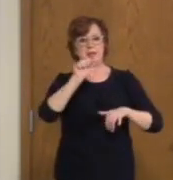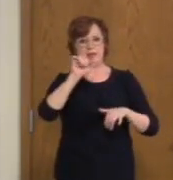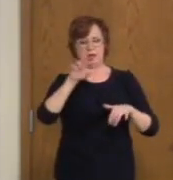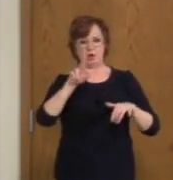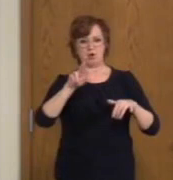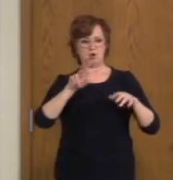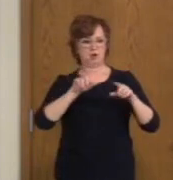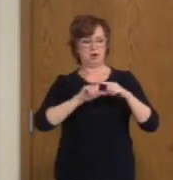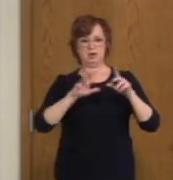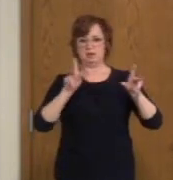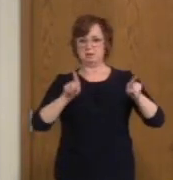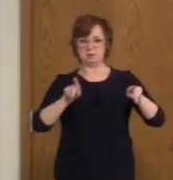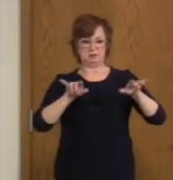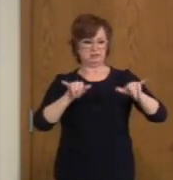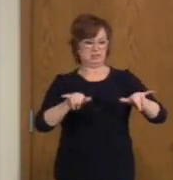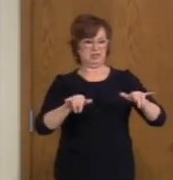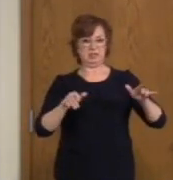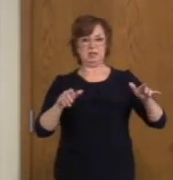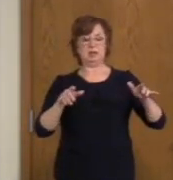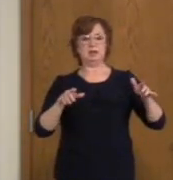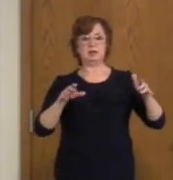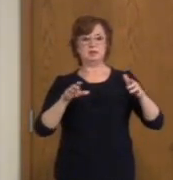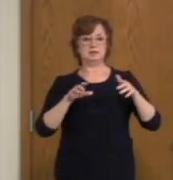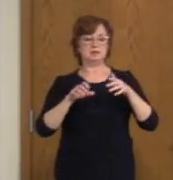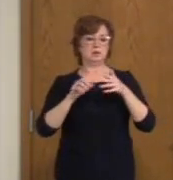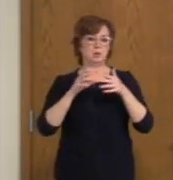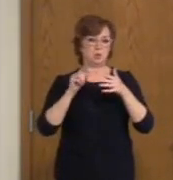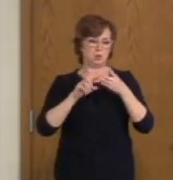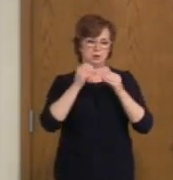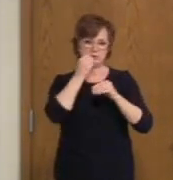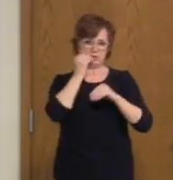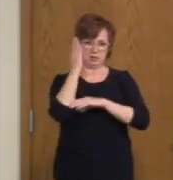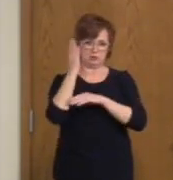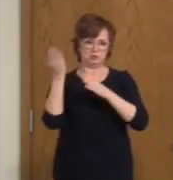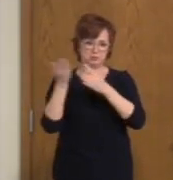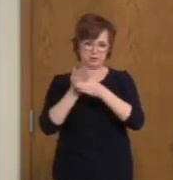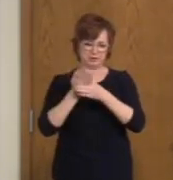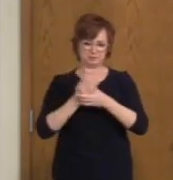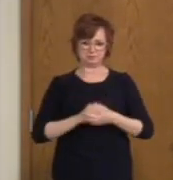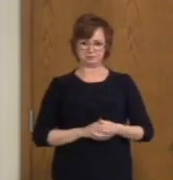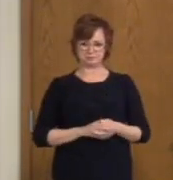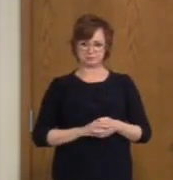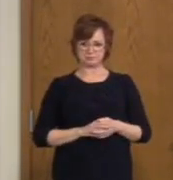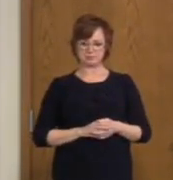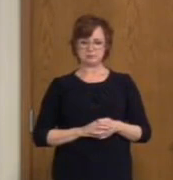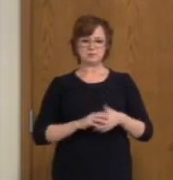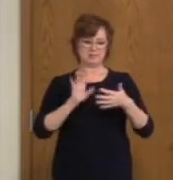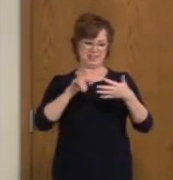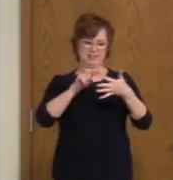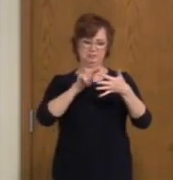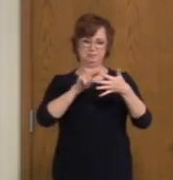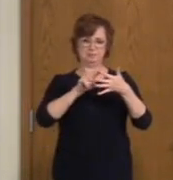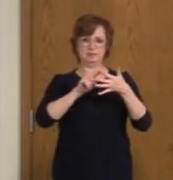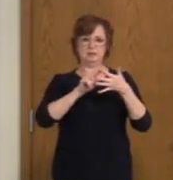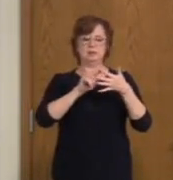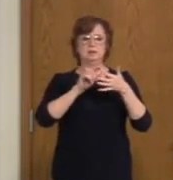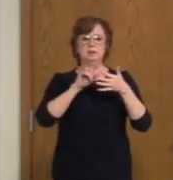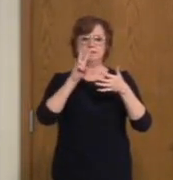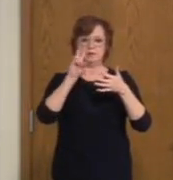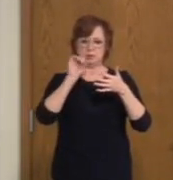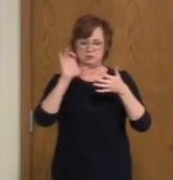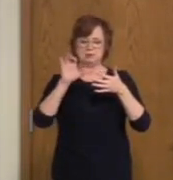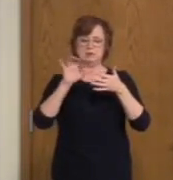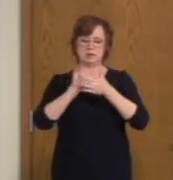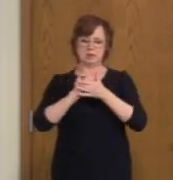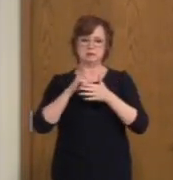have variants of concern. And then, of course, ramping up testing and contact tracing is going to be critical. But